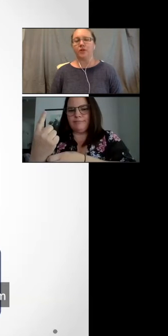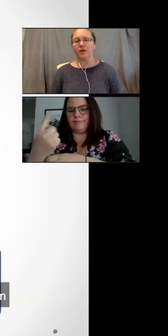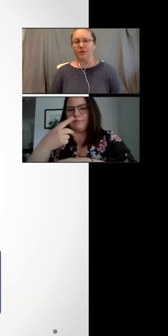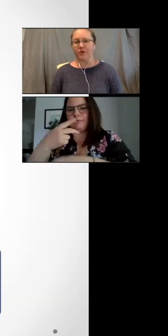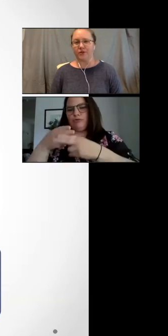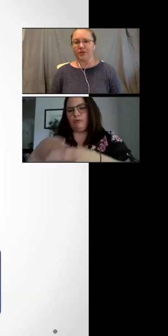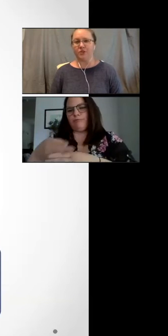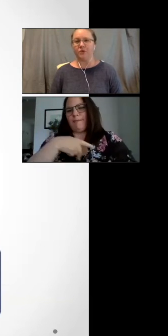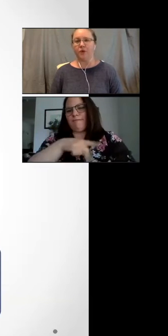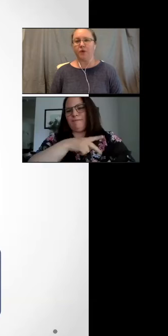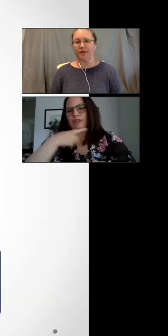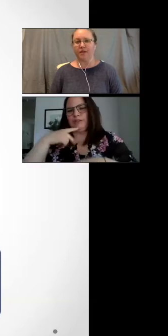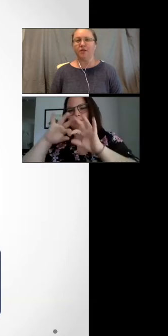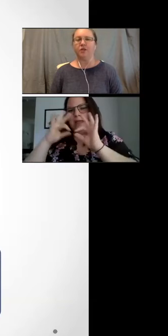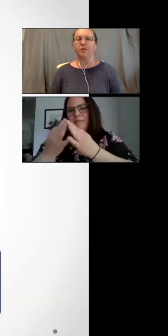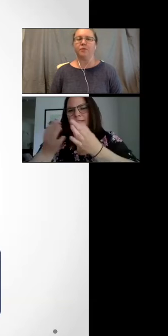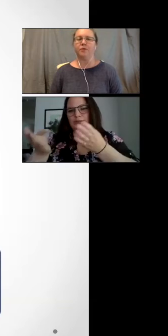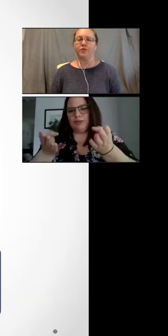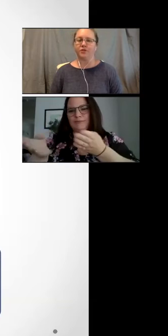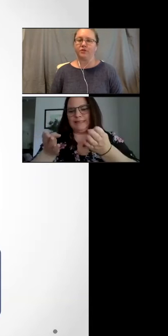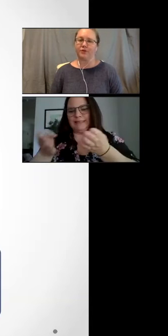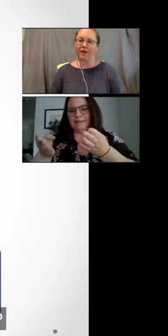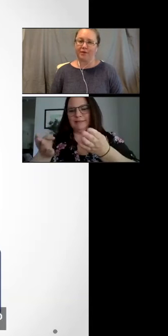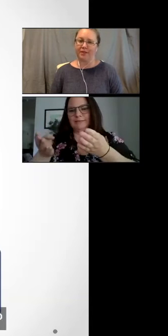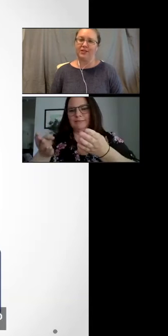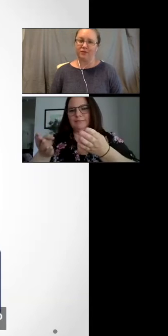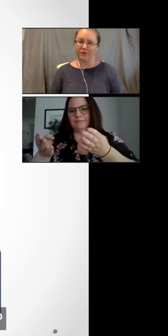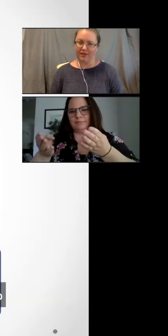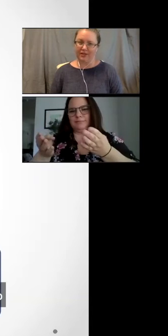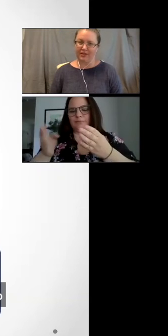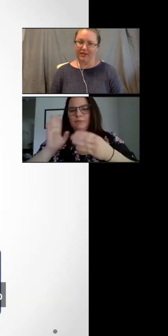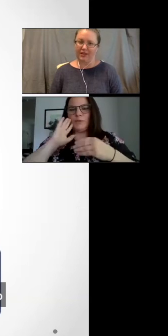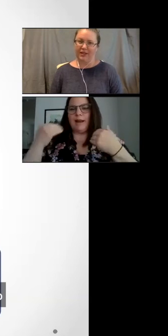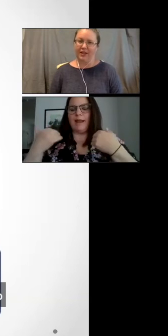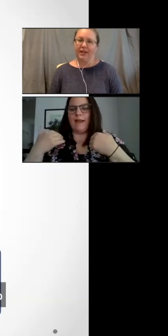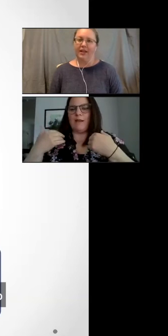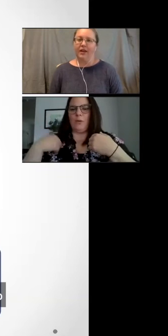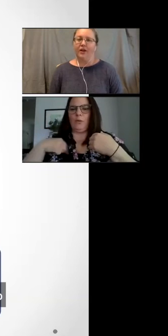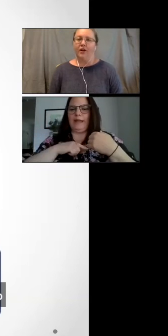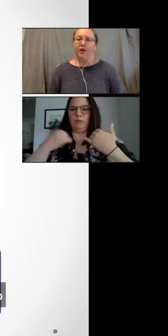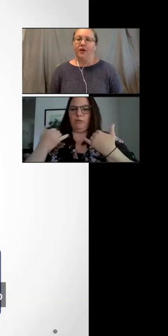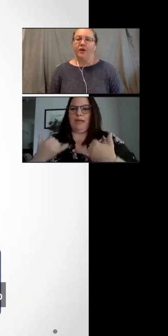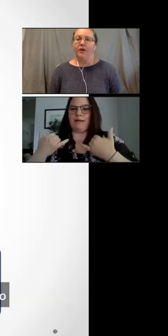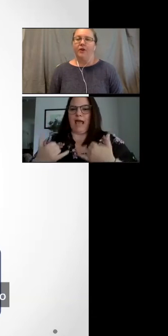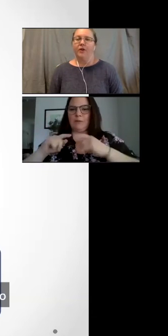rolled all those into one called Provincial Family Services.